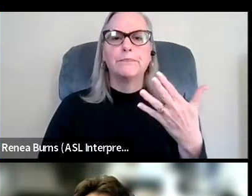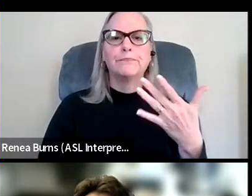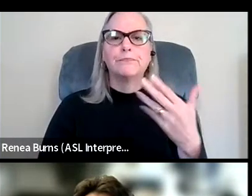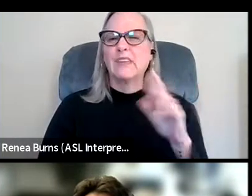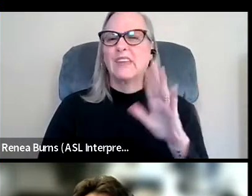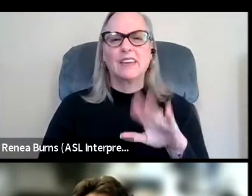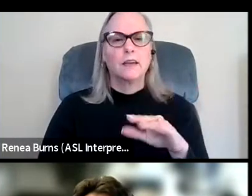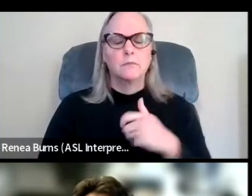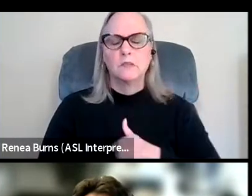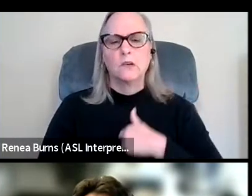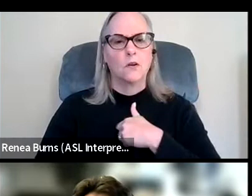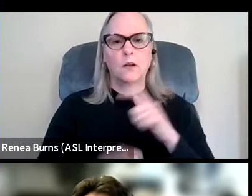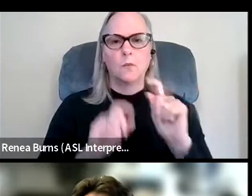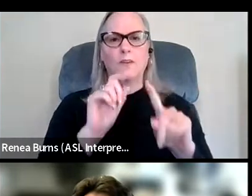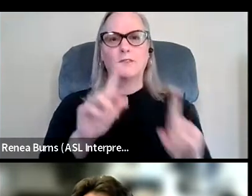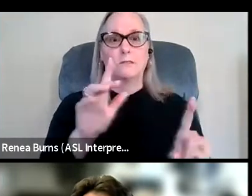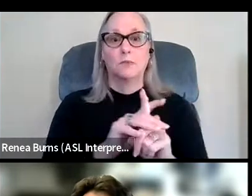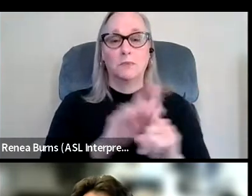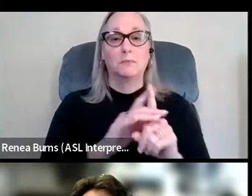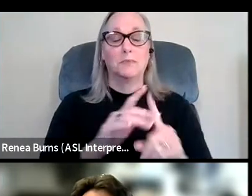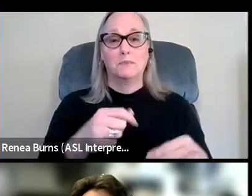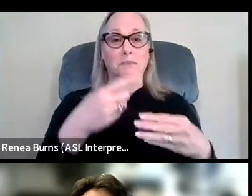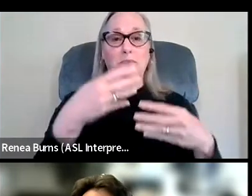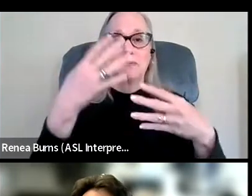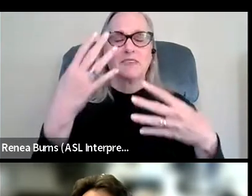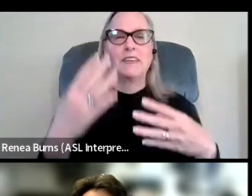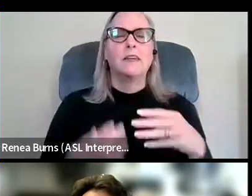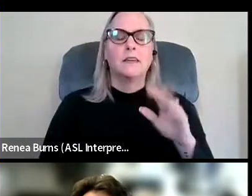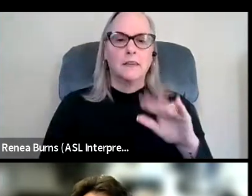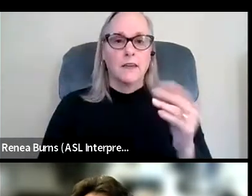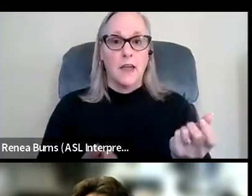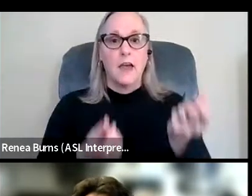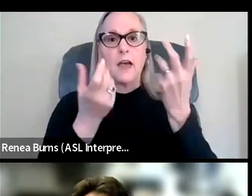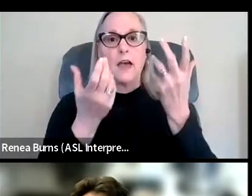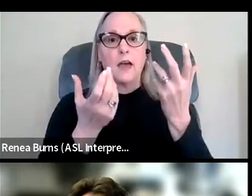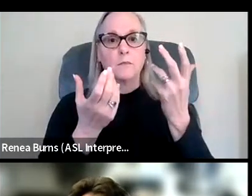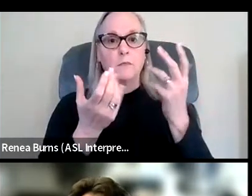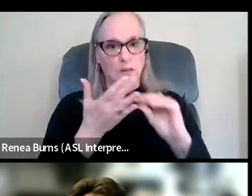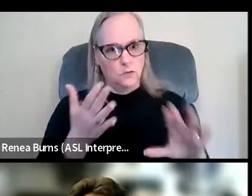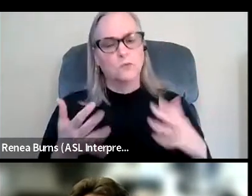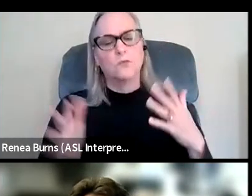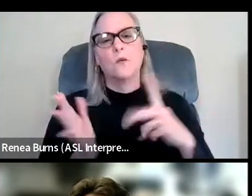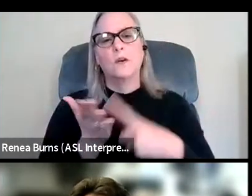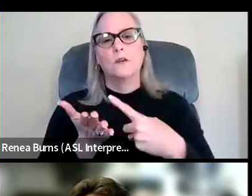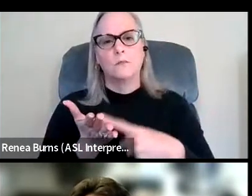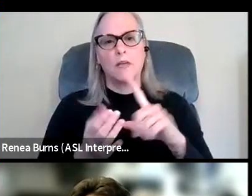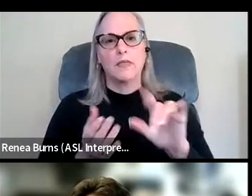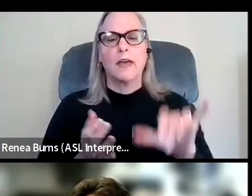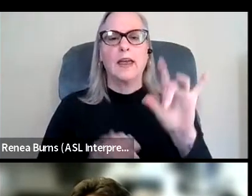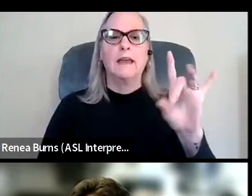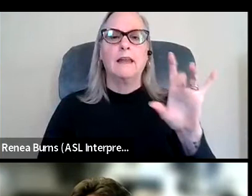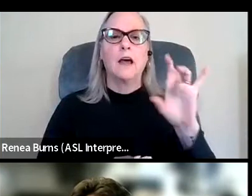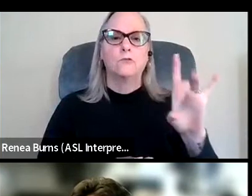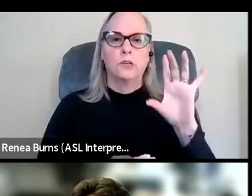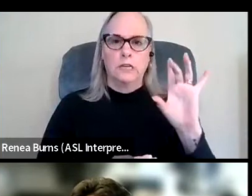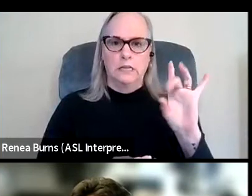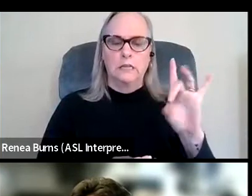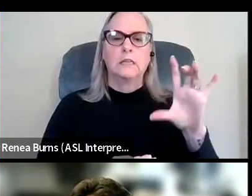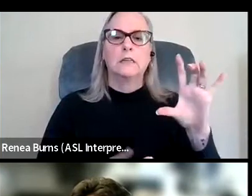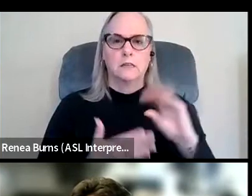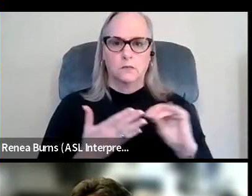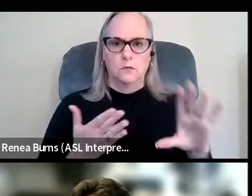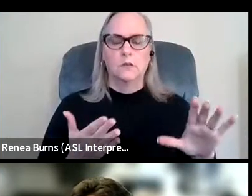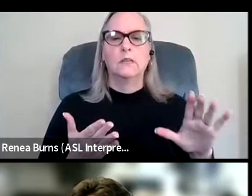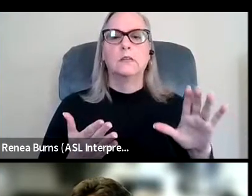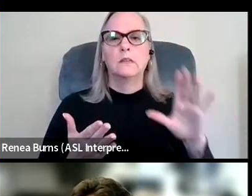sorry, the questions keep popping up here. How many students? We already covered that. There'll be 800 students who